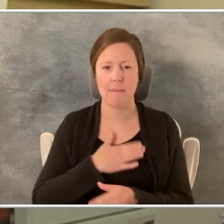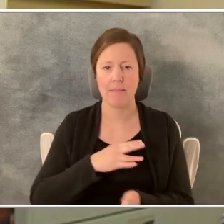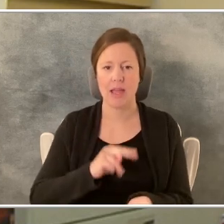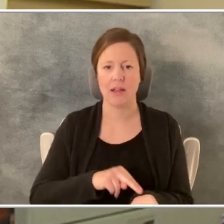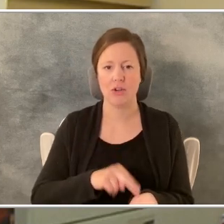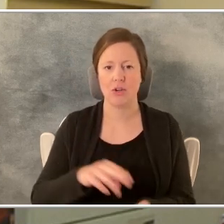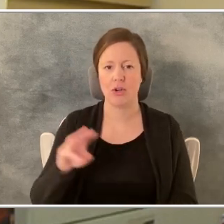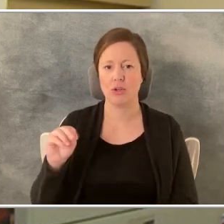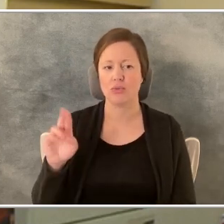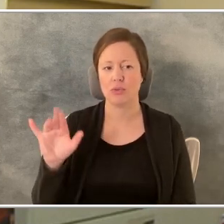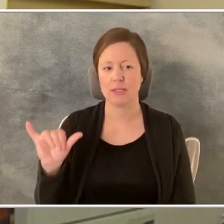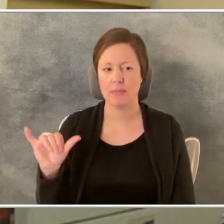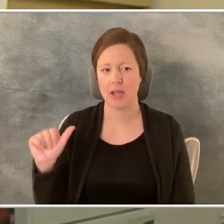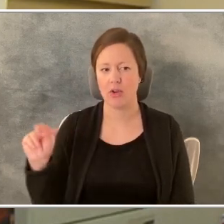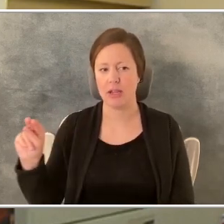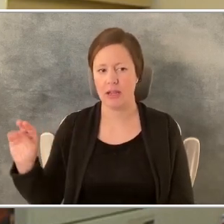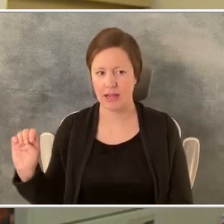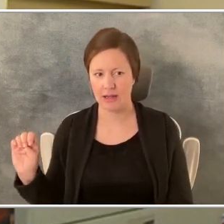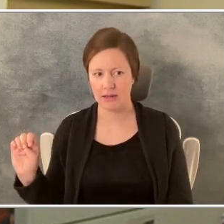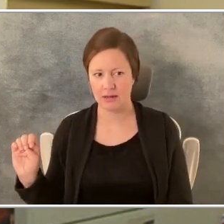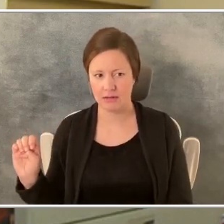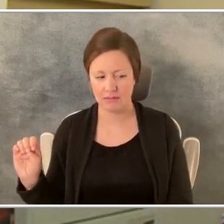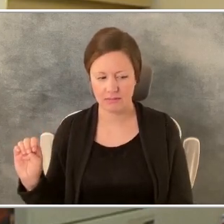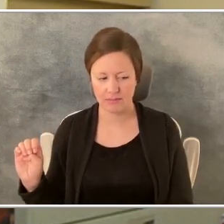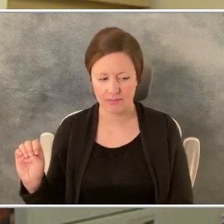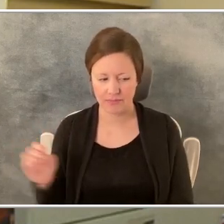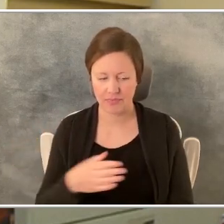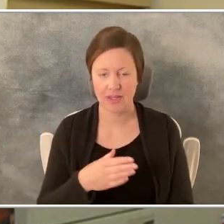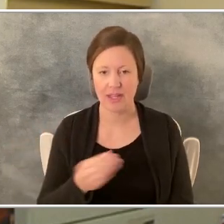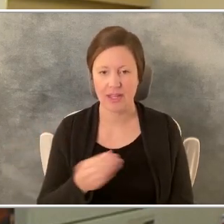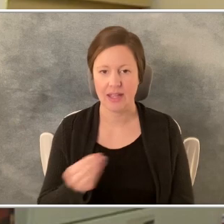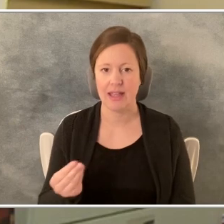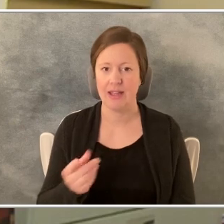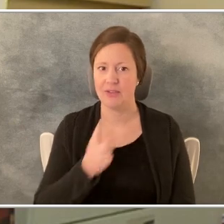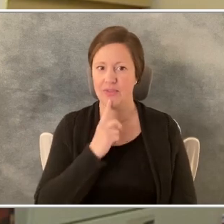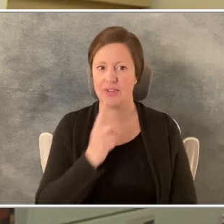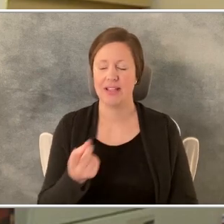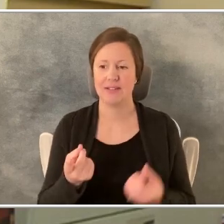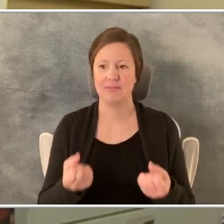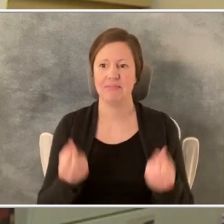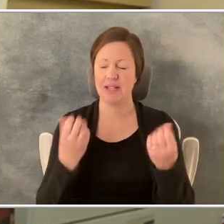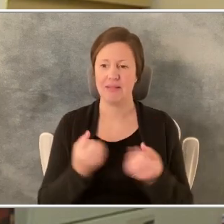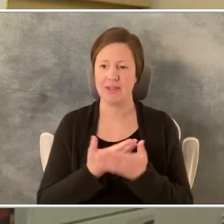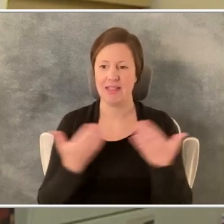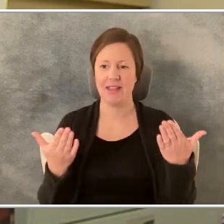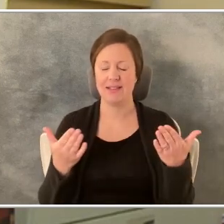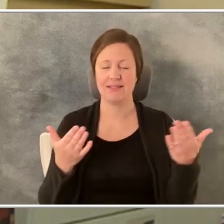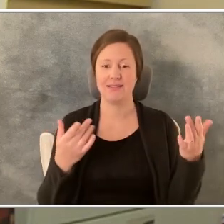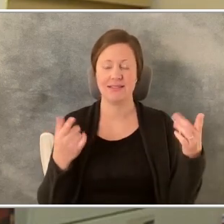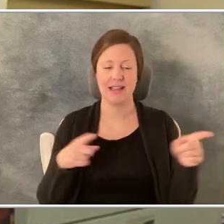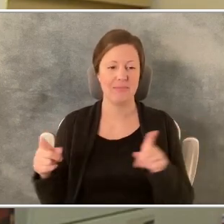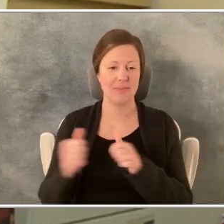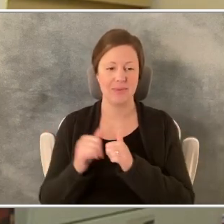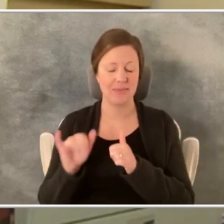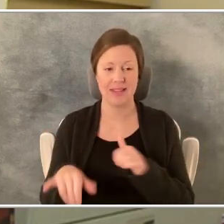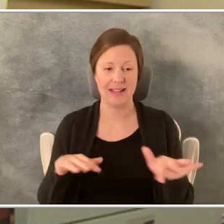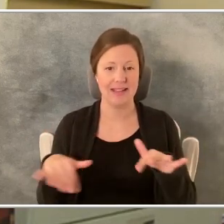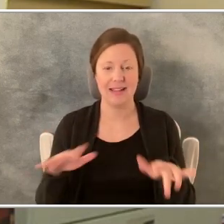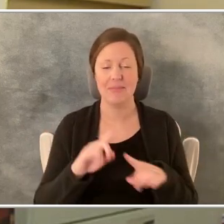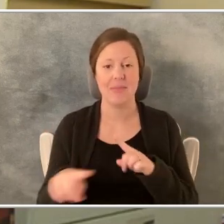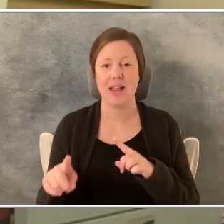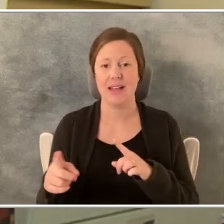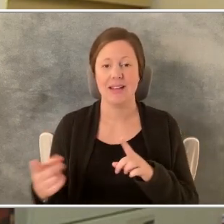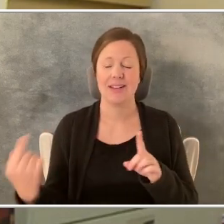Mary Ann. And a lot of things lining up there. So, going back to the